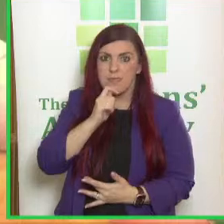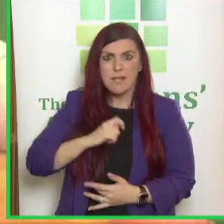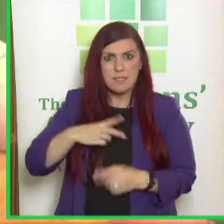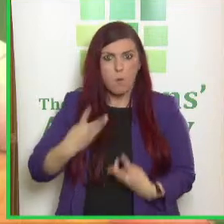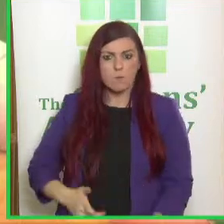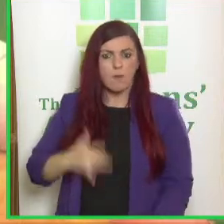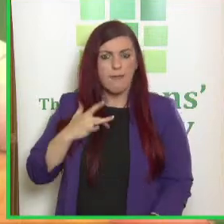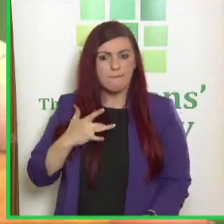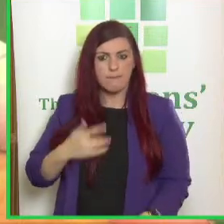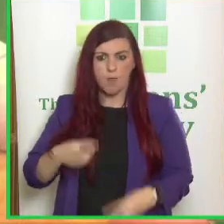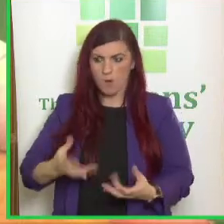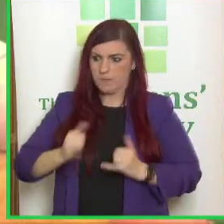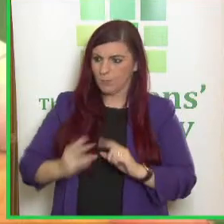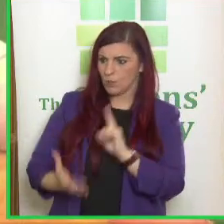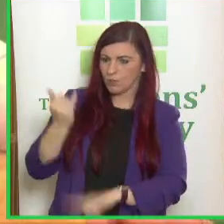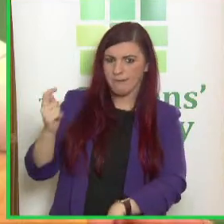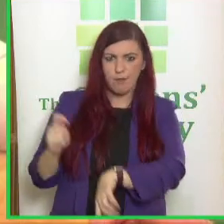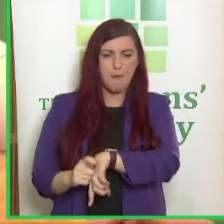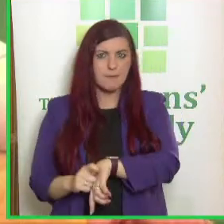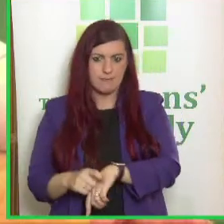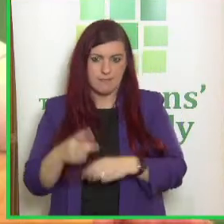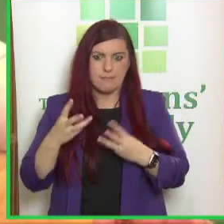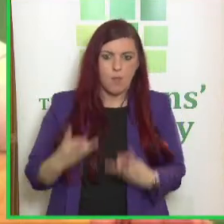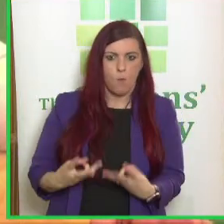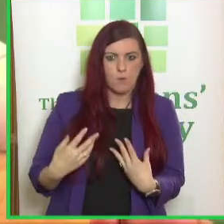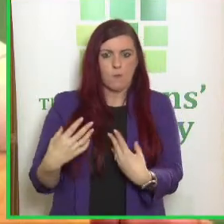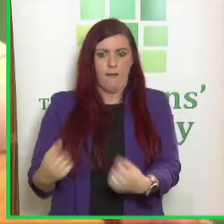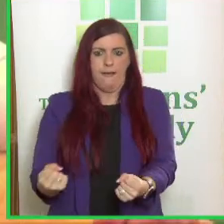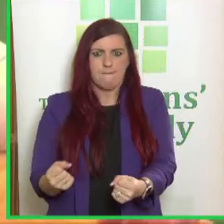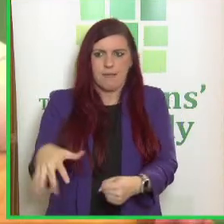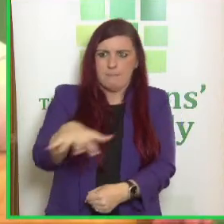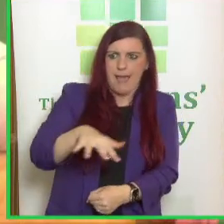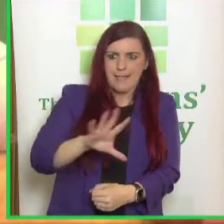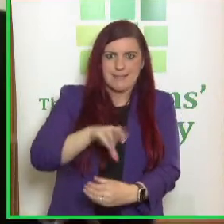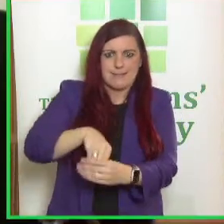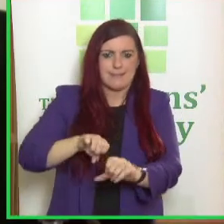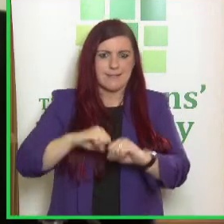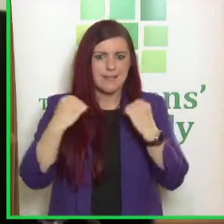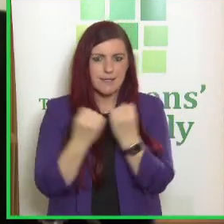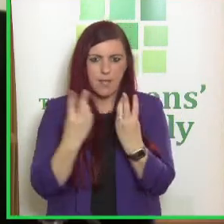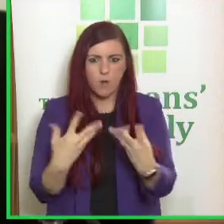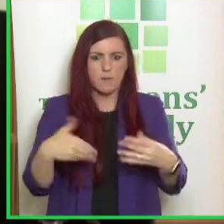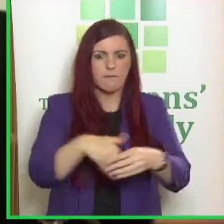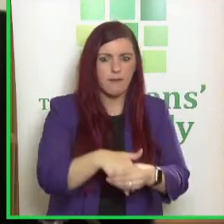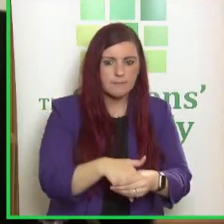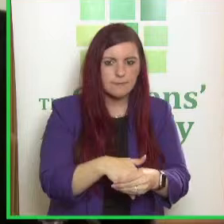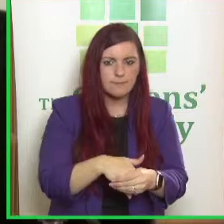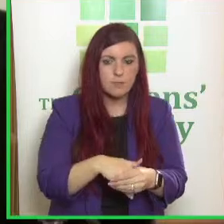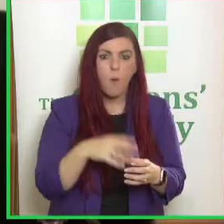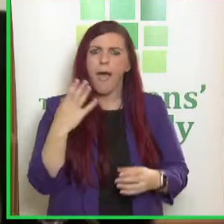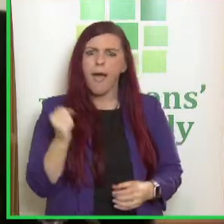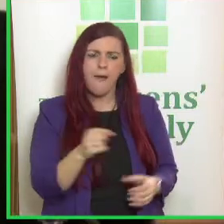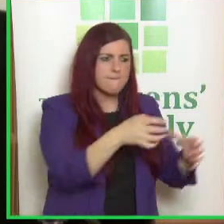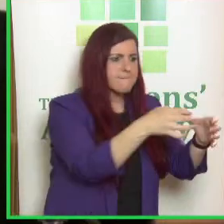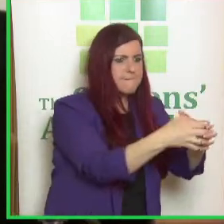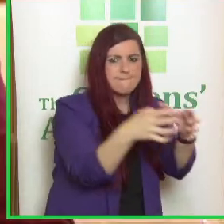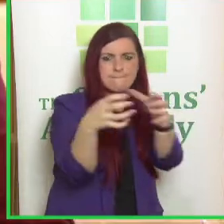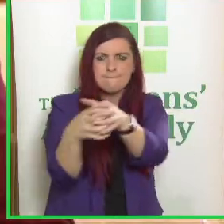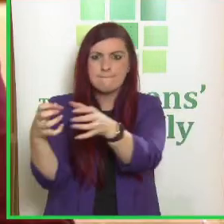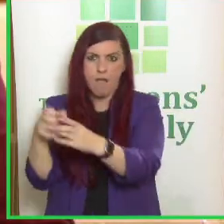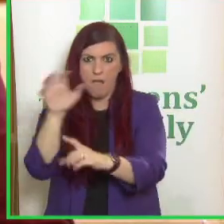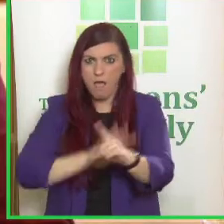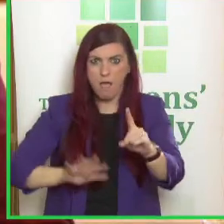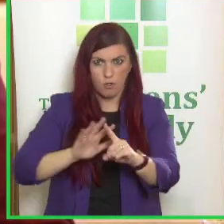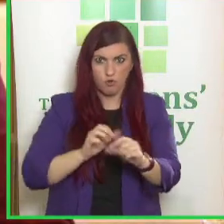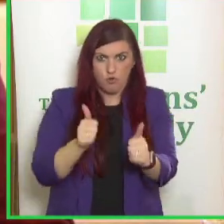want to realise their full potential. They tell us they want to have a stake in society. They tell us they want to be involved. So there's kind of pockets of really good things happening all around the place.